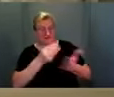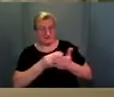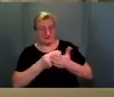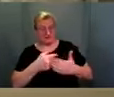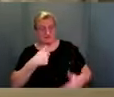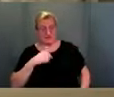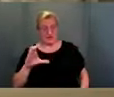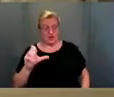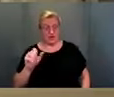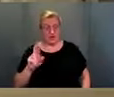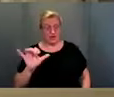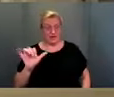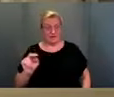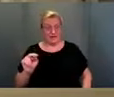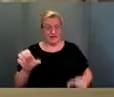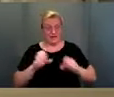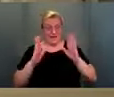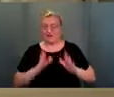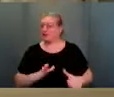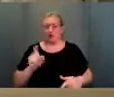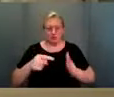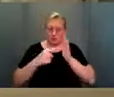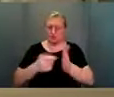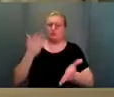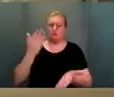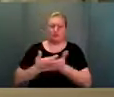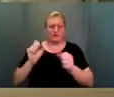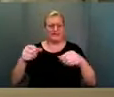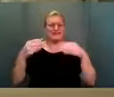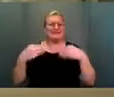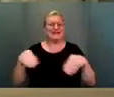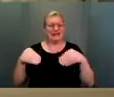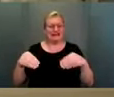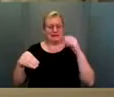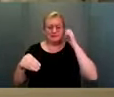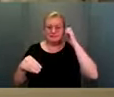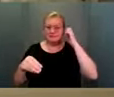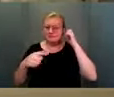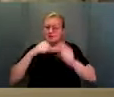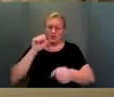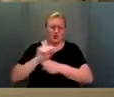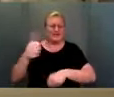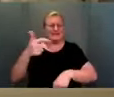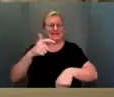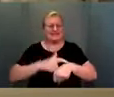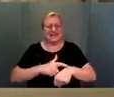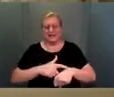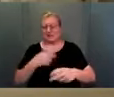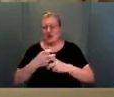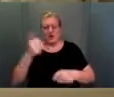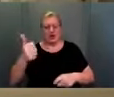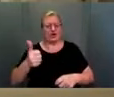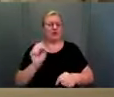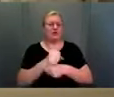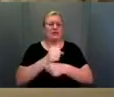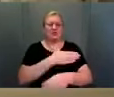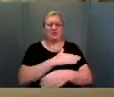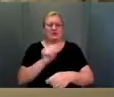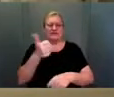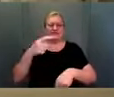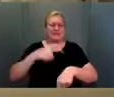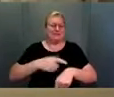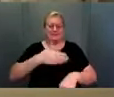they produce numbers, sales. So I had to go 10 times harder, make music 10 times better and more infectious than